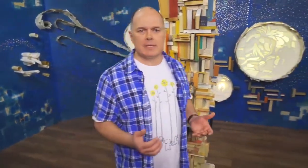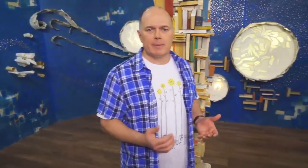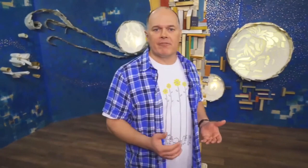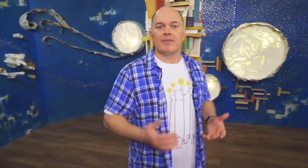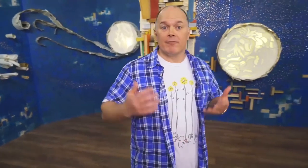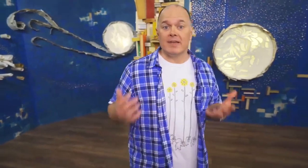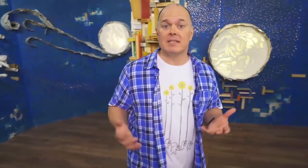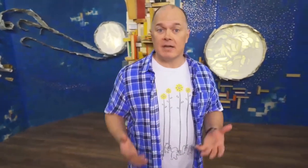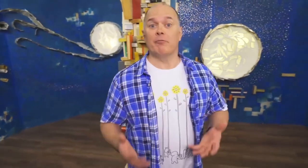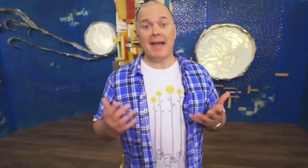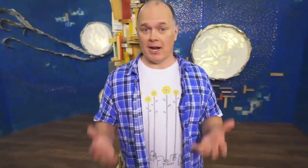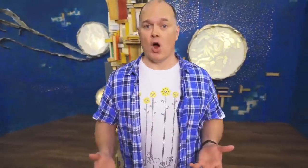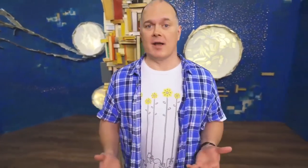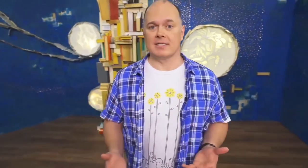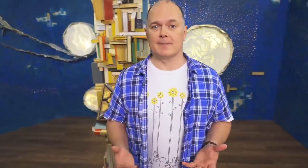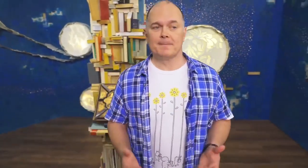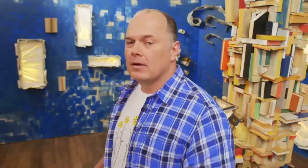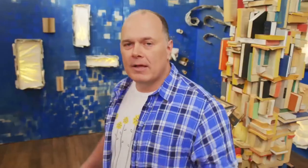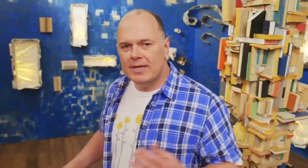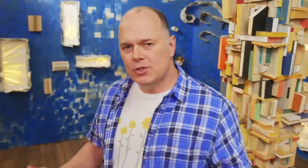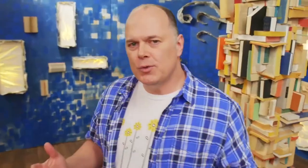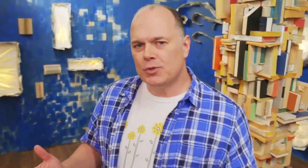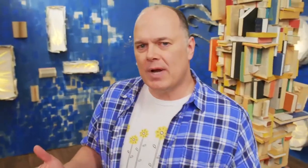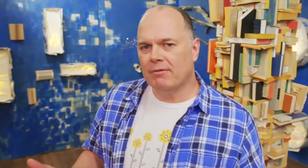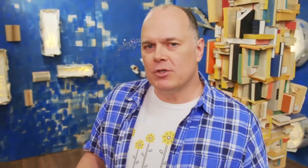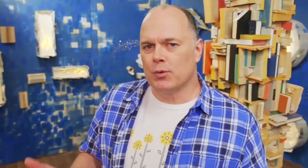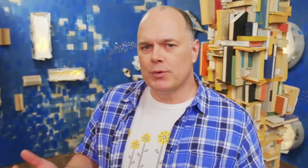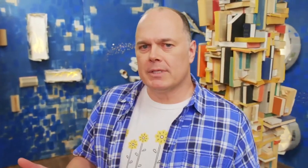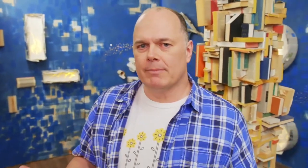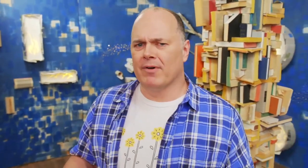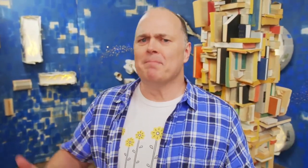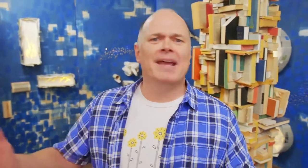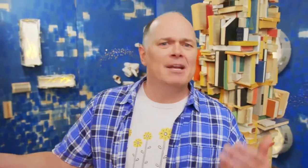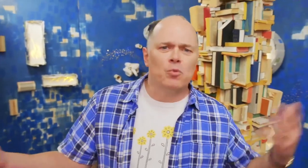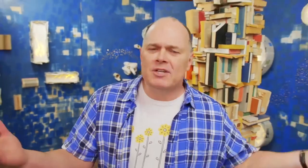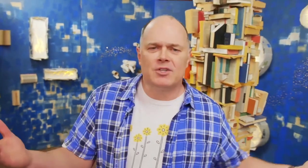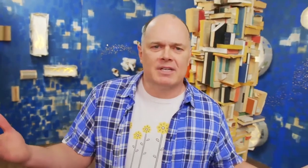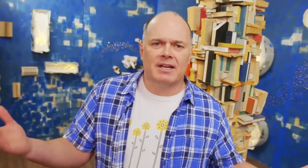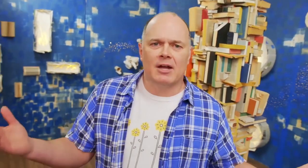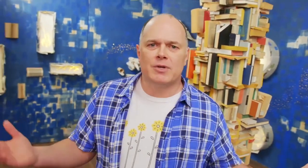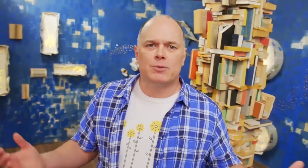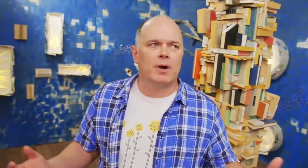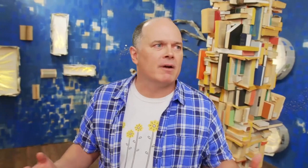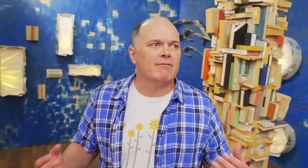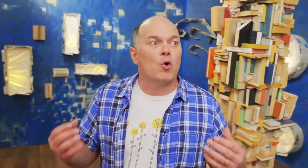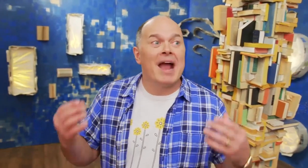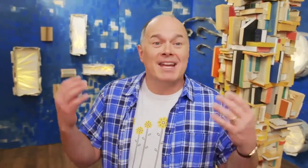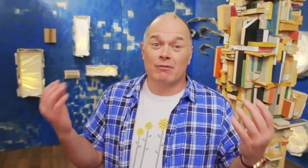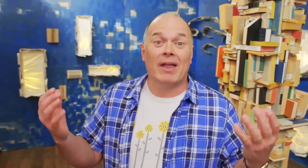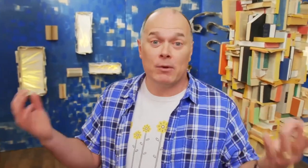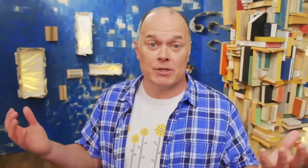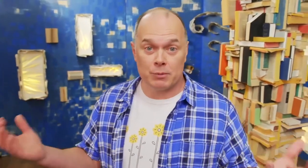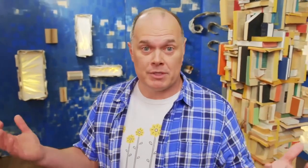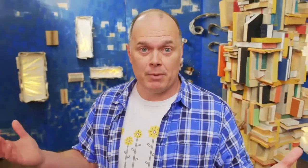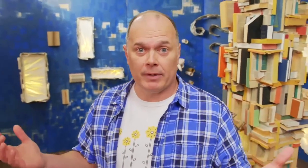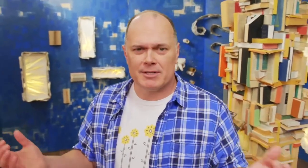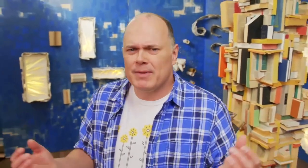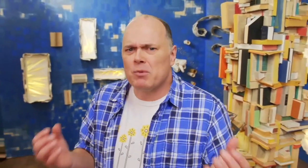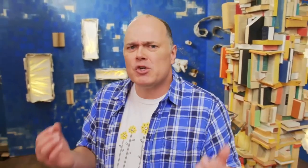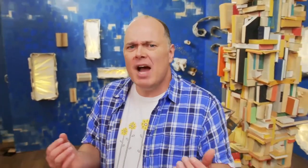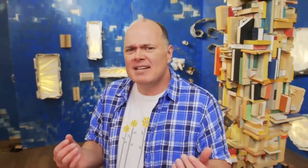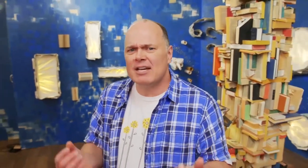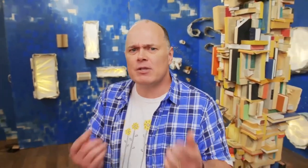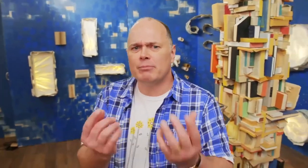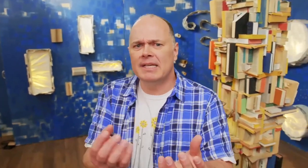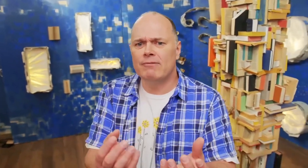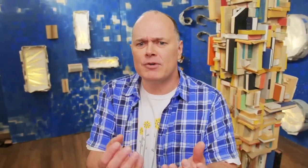in Jerusalem for the Feast of Pentecost. Now, these Jews traveled to Jerusalem from many regions and countries where a variety of languages were spoken, so